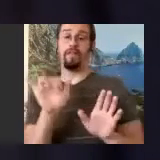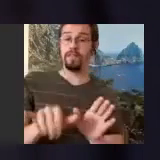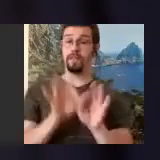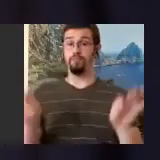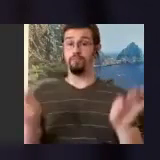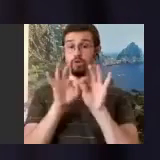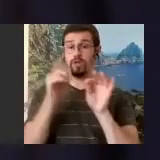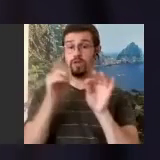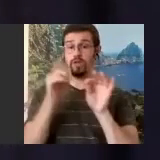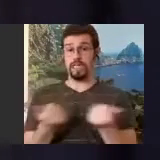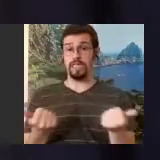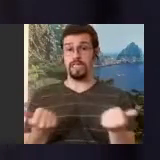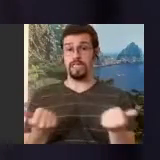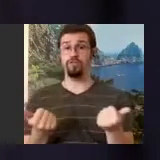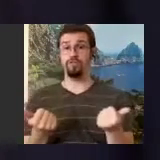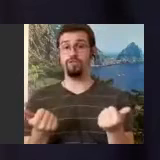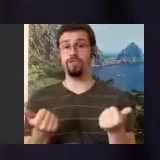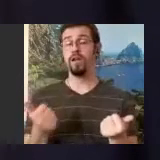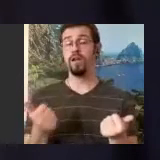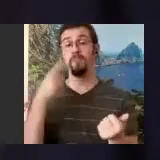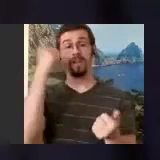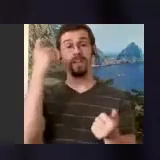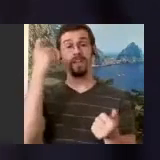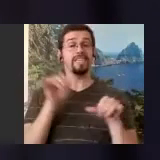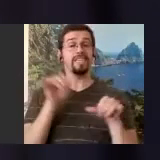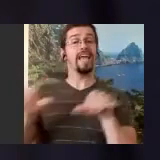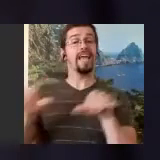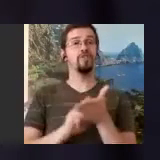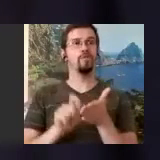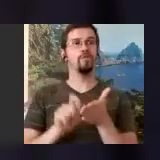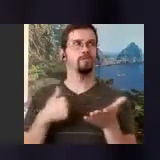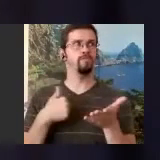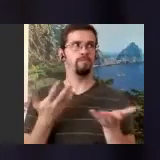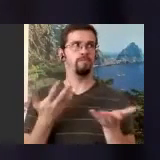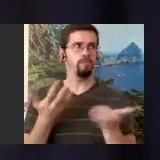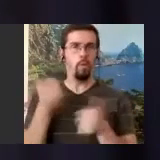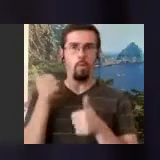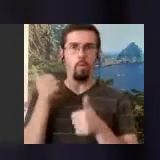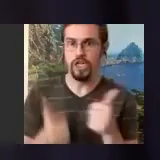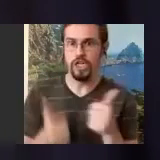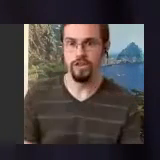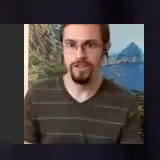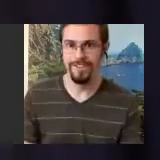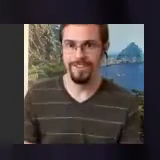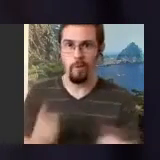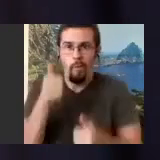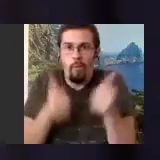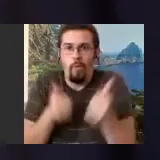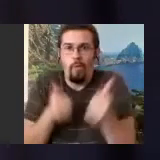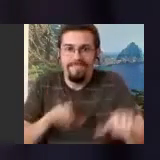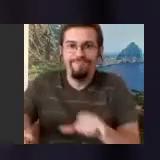know. Yeah, so to say standard notation, I'm saying, well, which one? Which standard are we talking